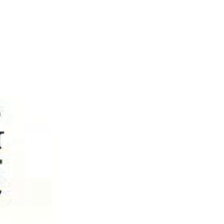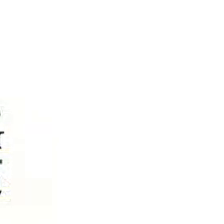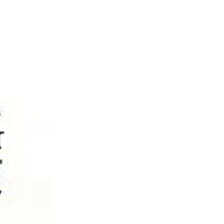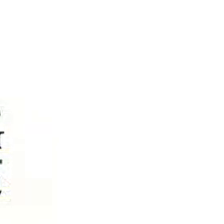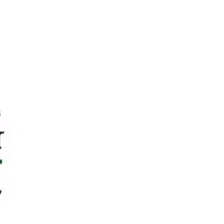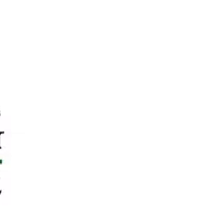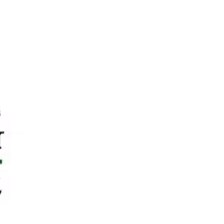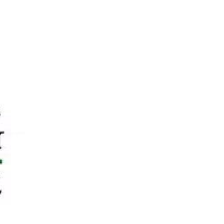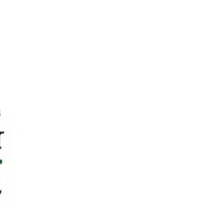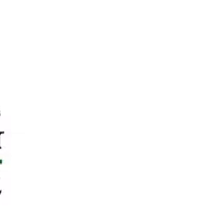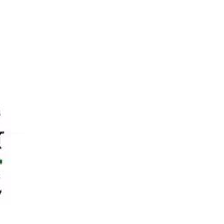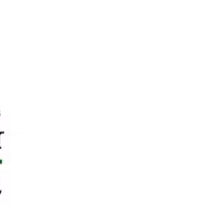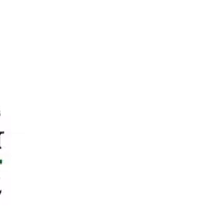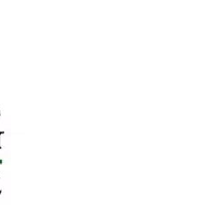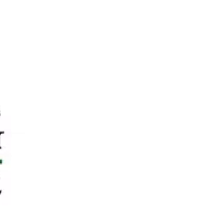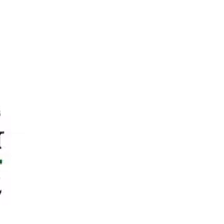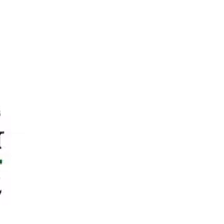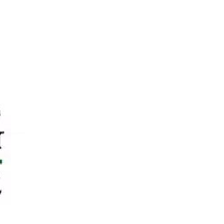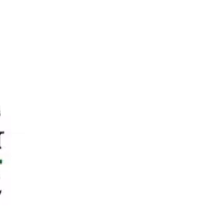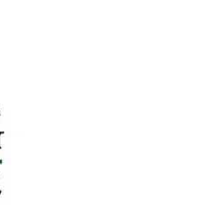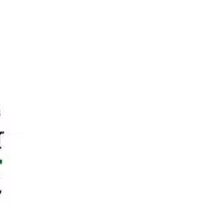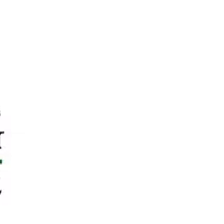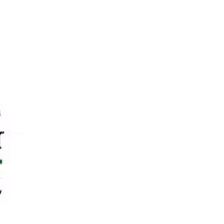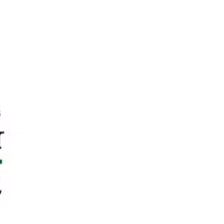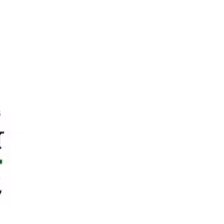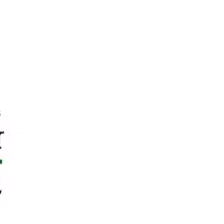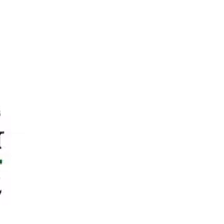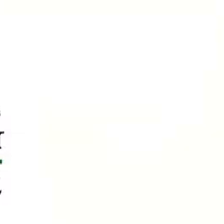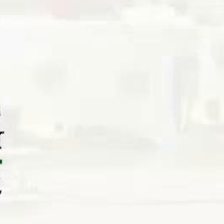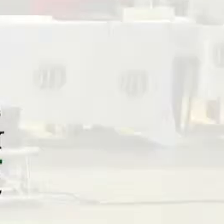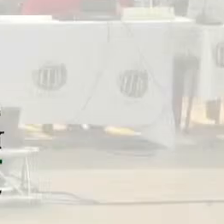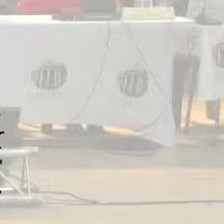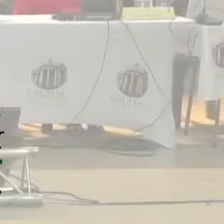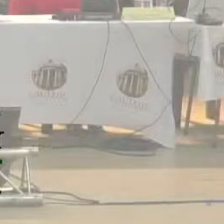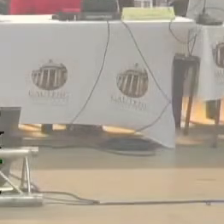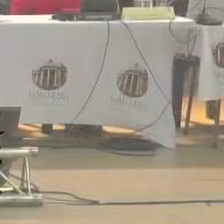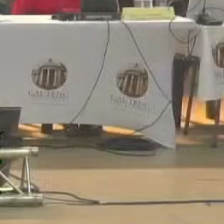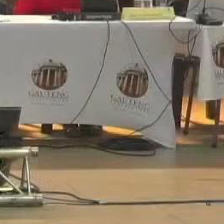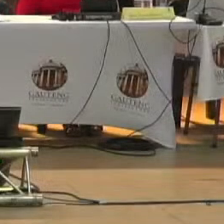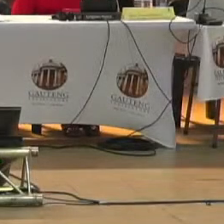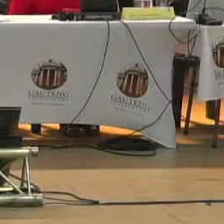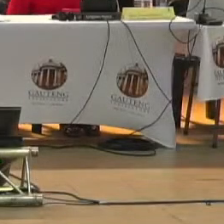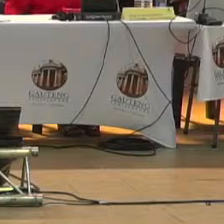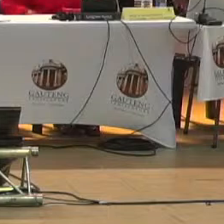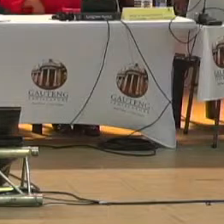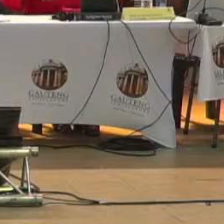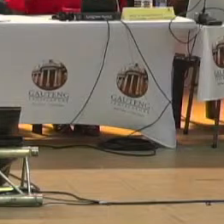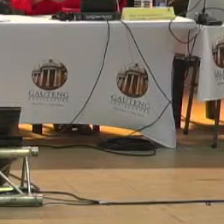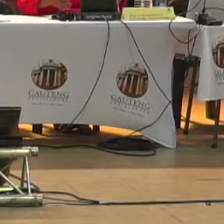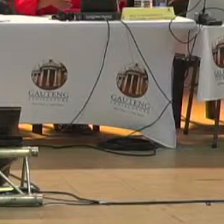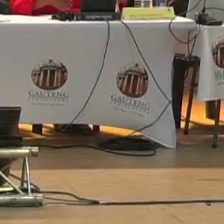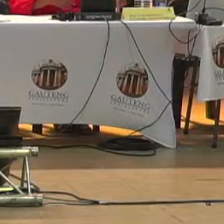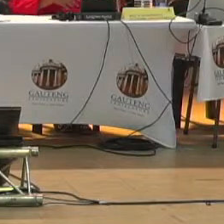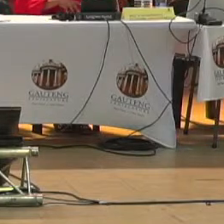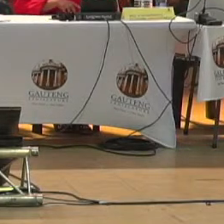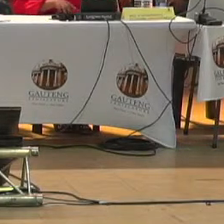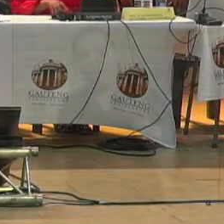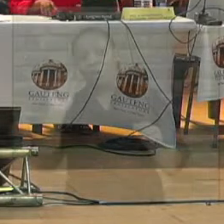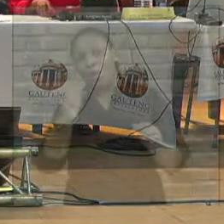Okay, thank you very much. Tawa, can we get a list of everybody, the officials who are here, so that we acknowledge them as